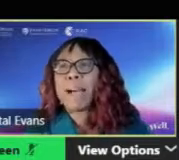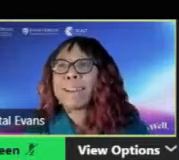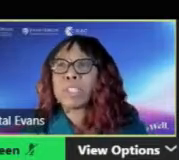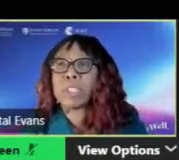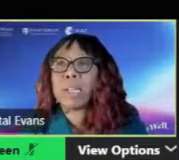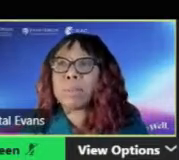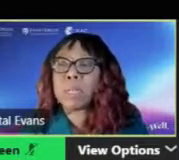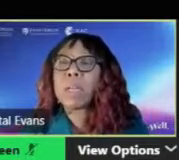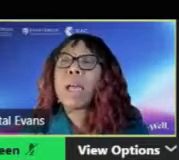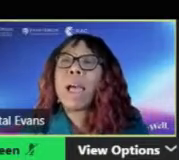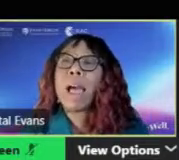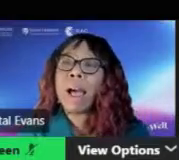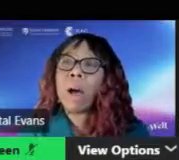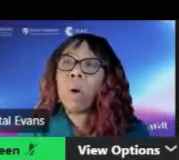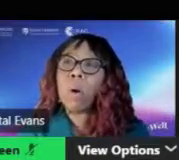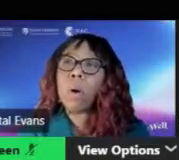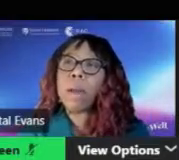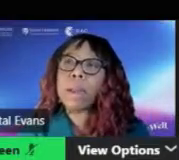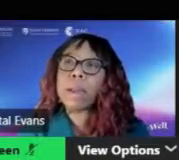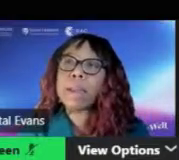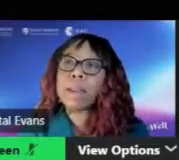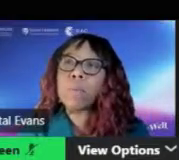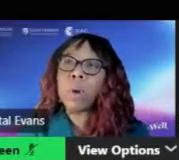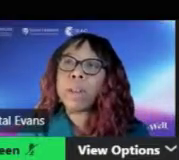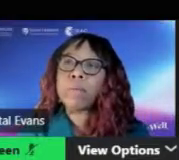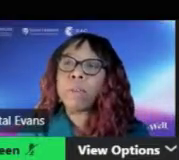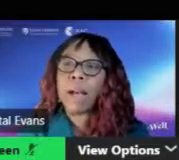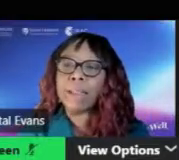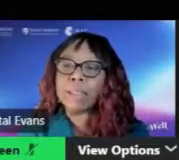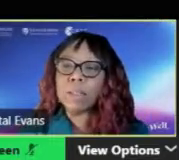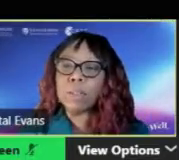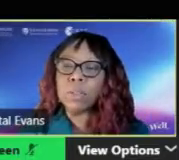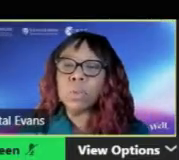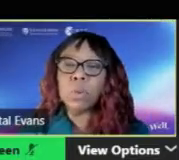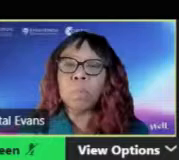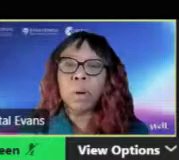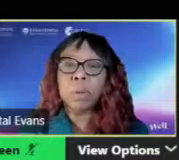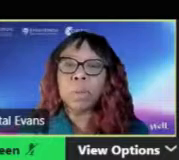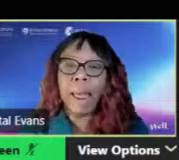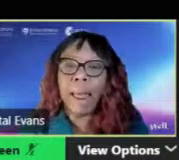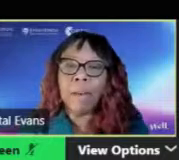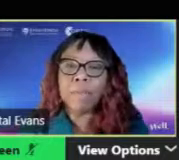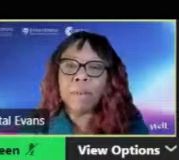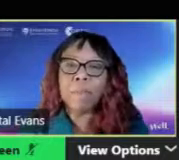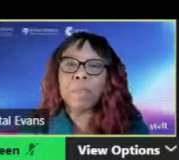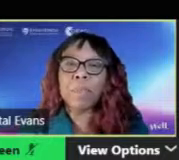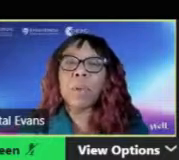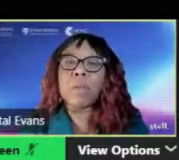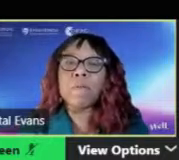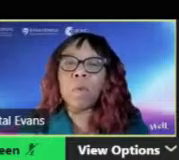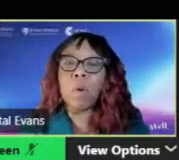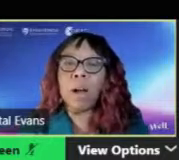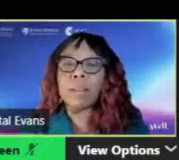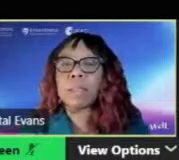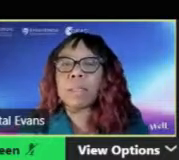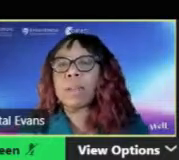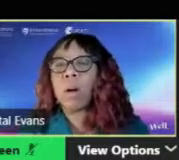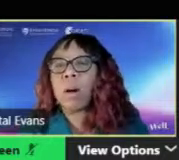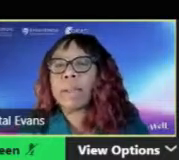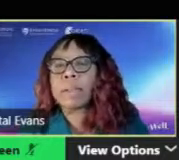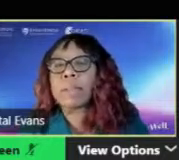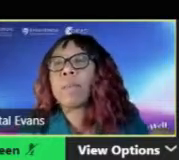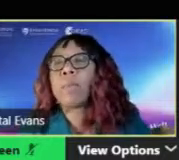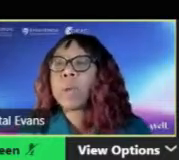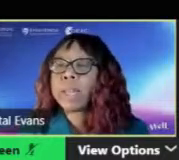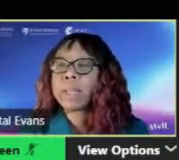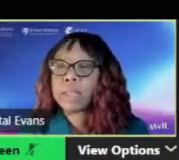feel body shamed. So what advice do you both have for us as an